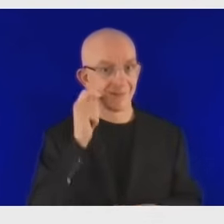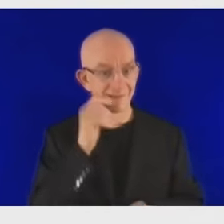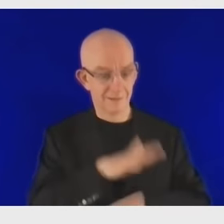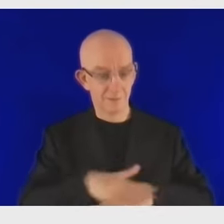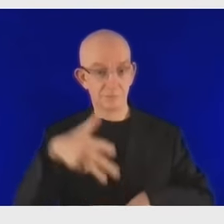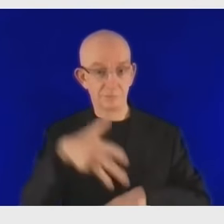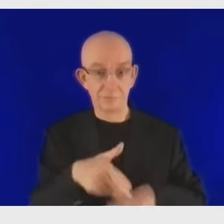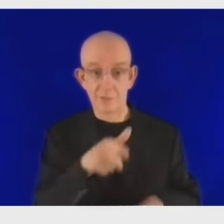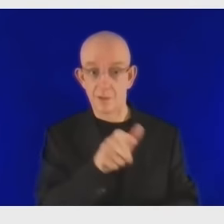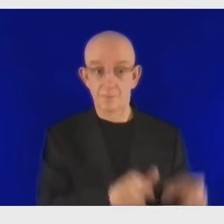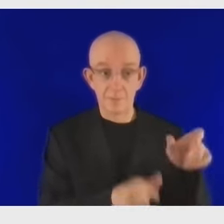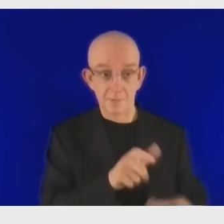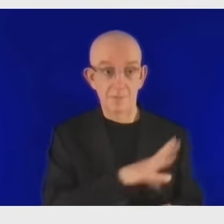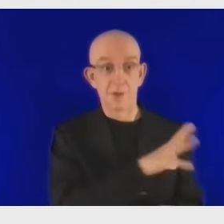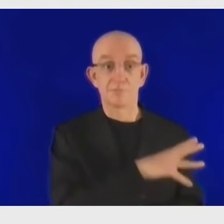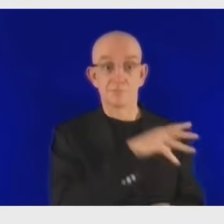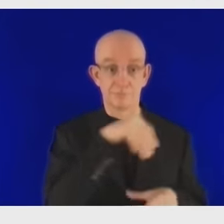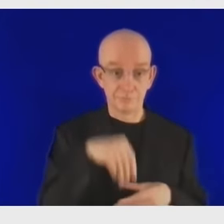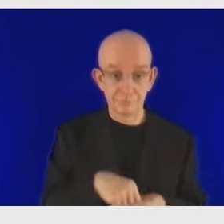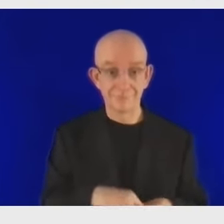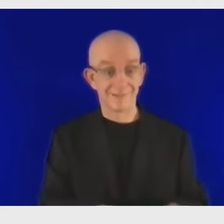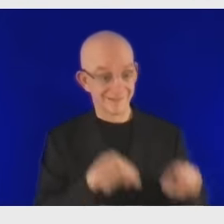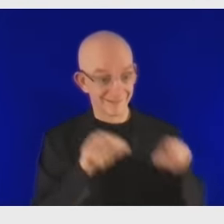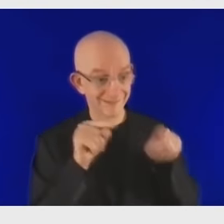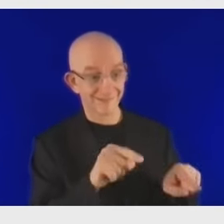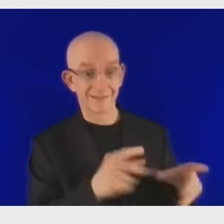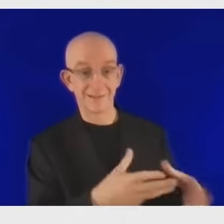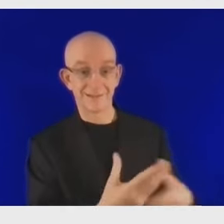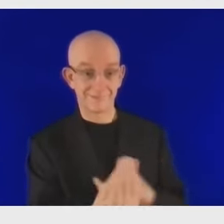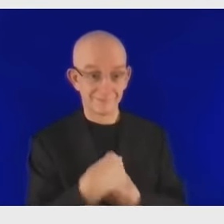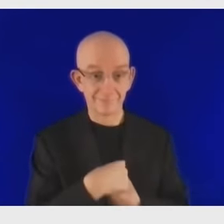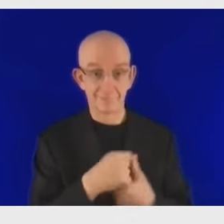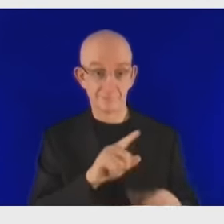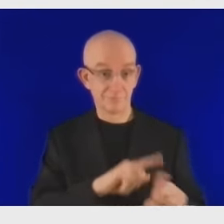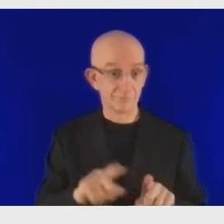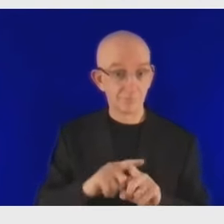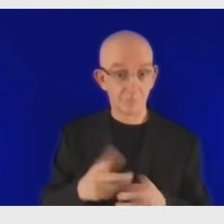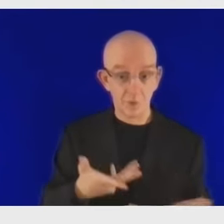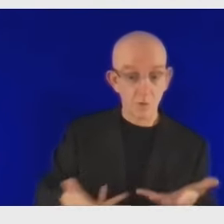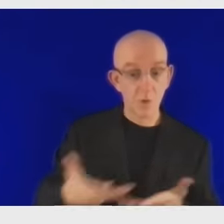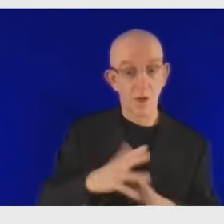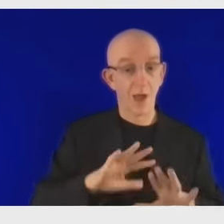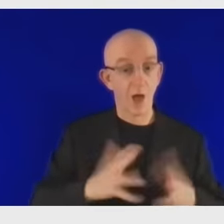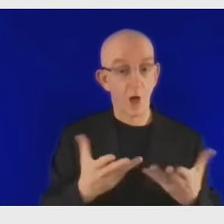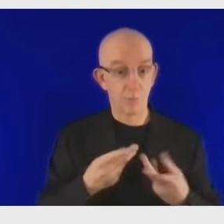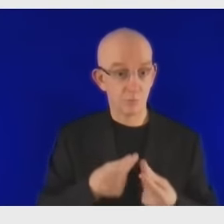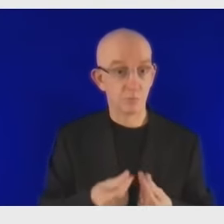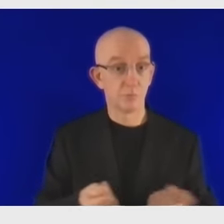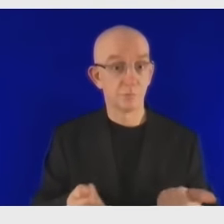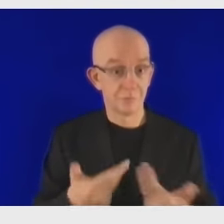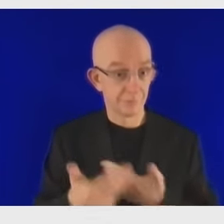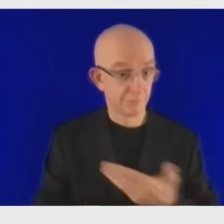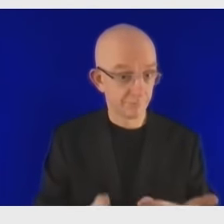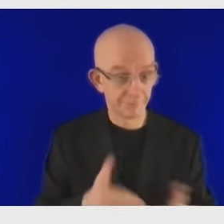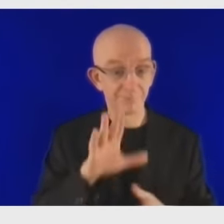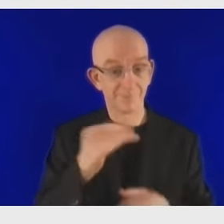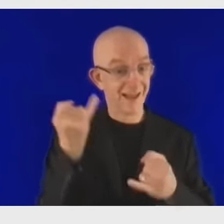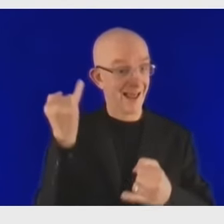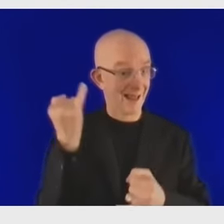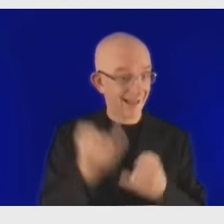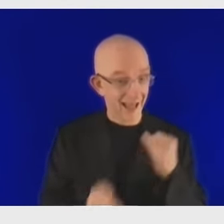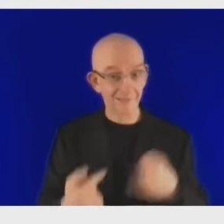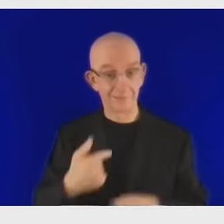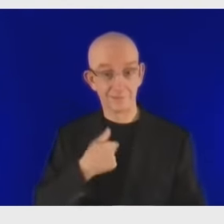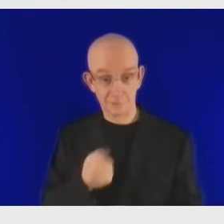solution implementation also. And the last thing which I would like to emphasize is that it's very unfortunate, but still